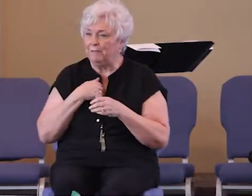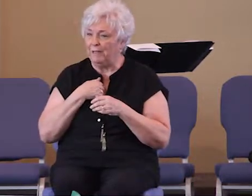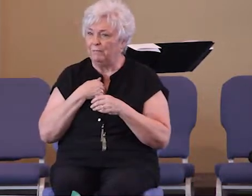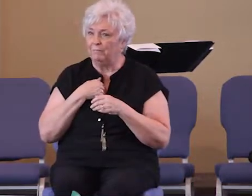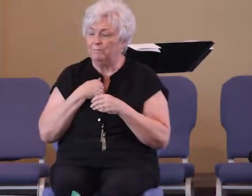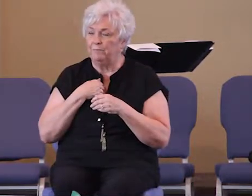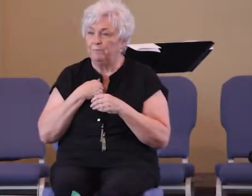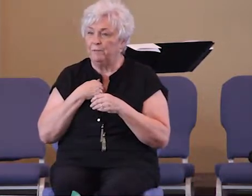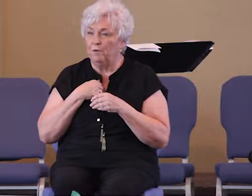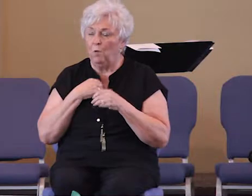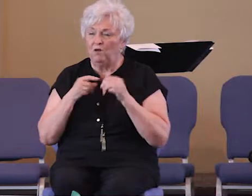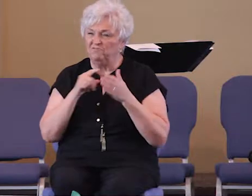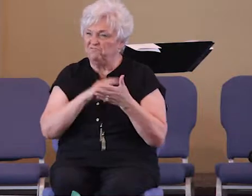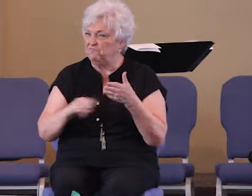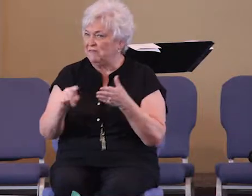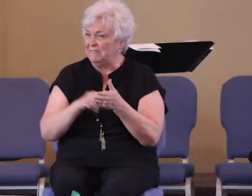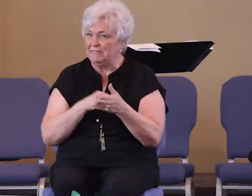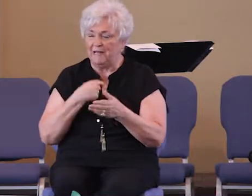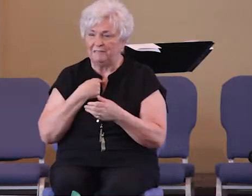criticism.